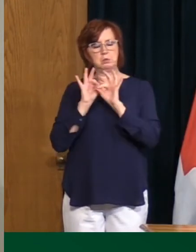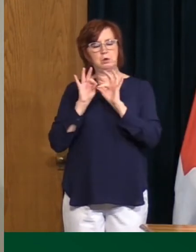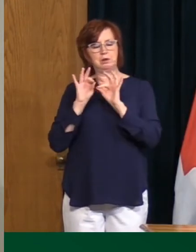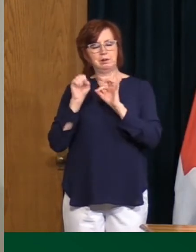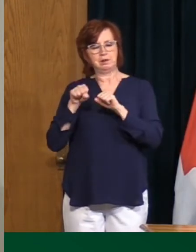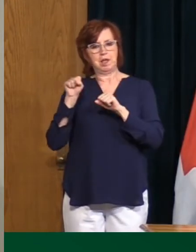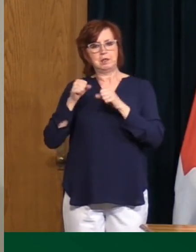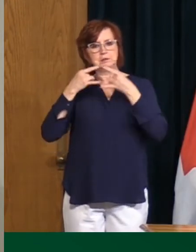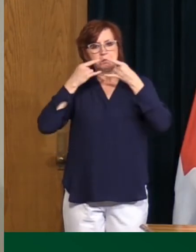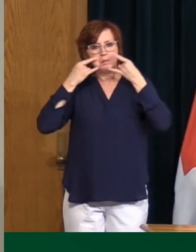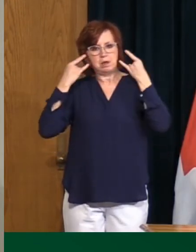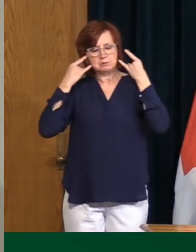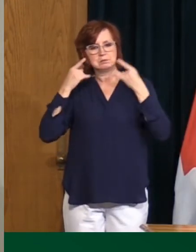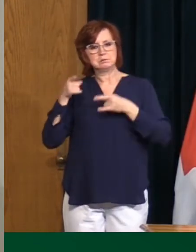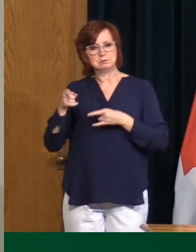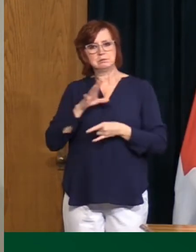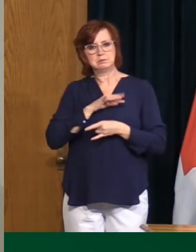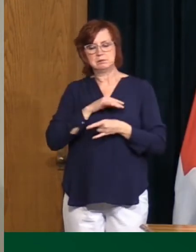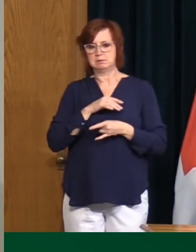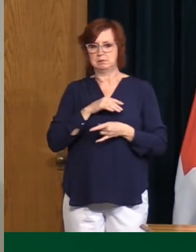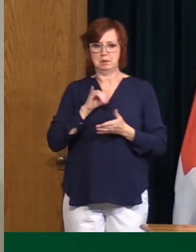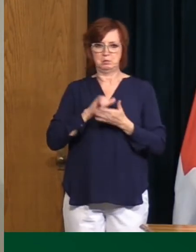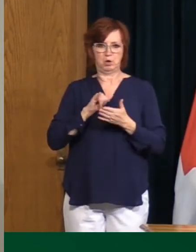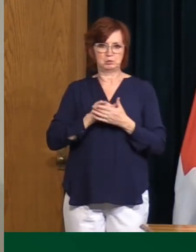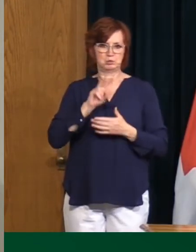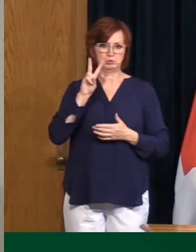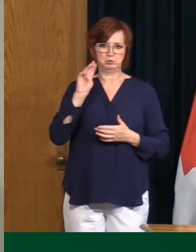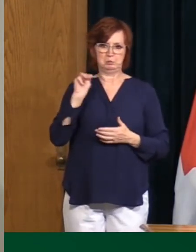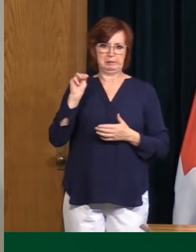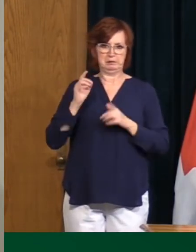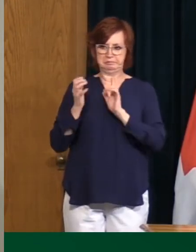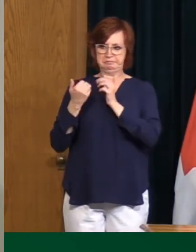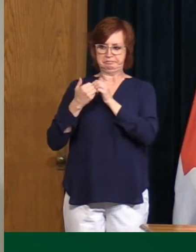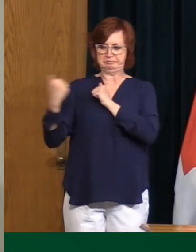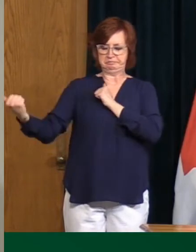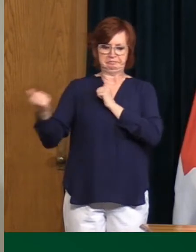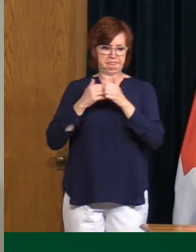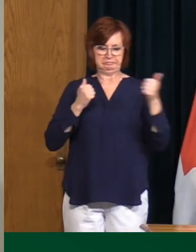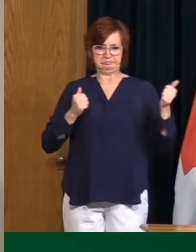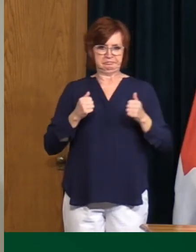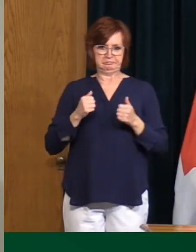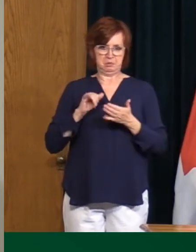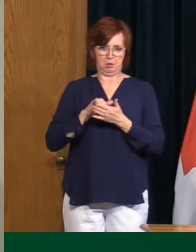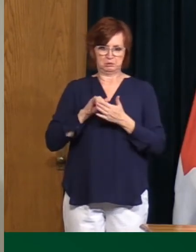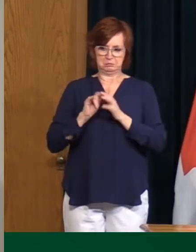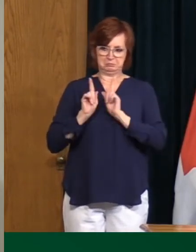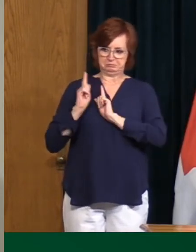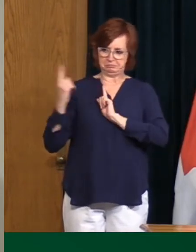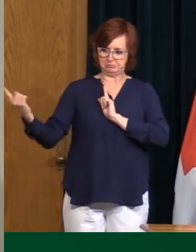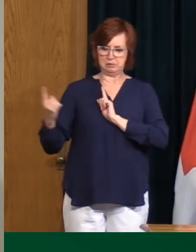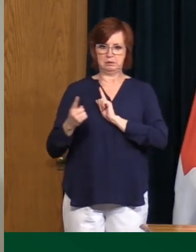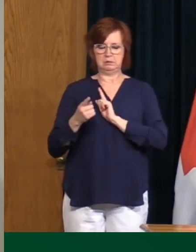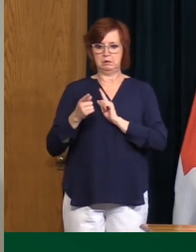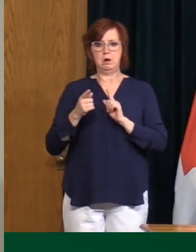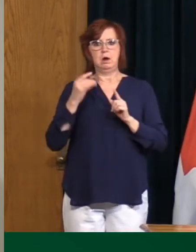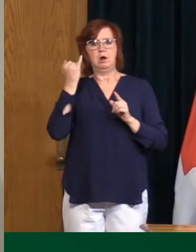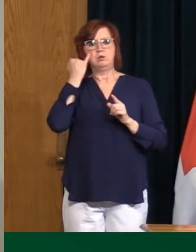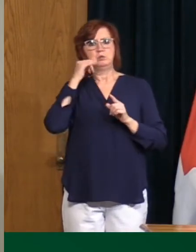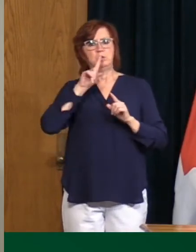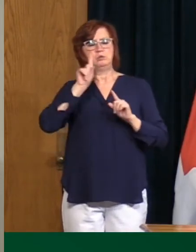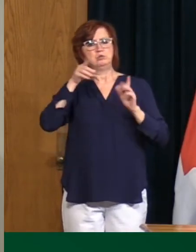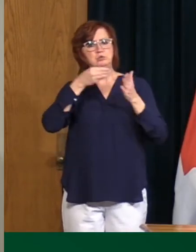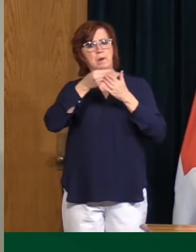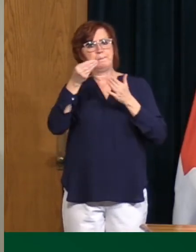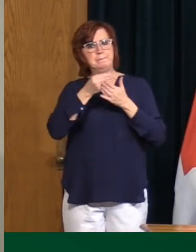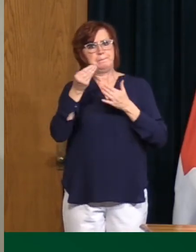is useful in those settings where a 2-meter separation can't be maintained. And if you feel that you are going out either shopping or in a setting where